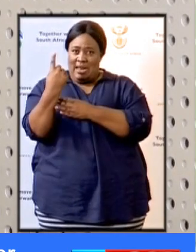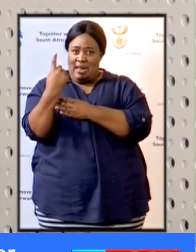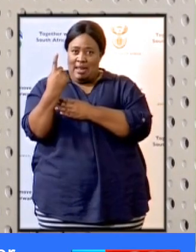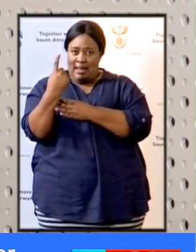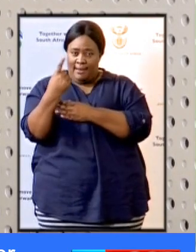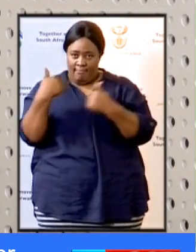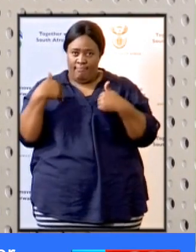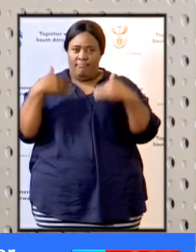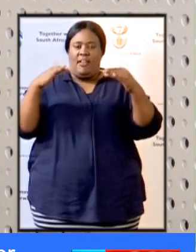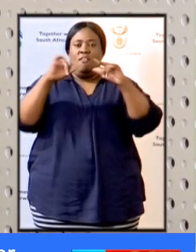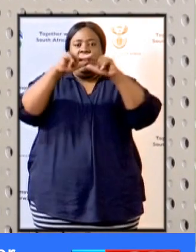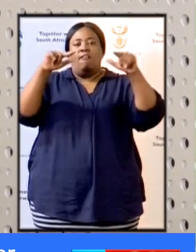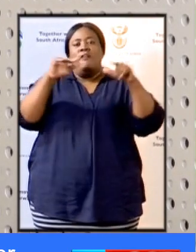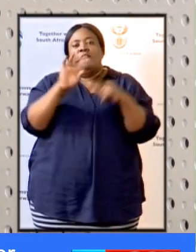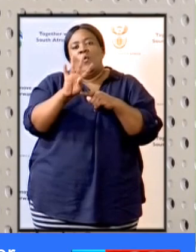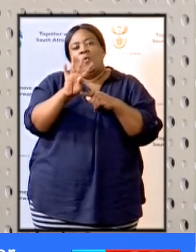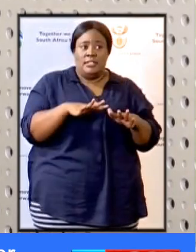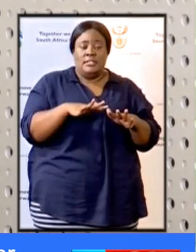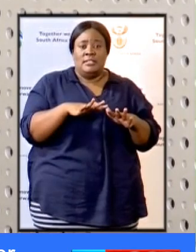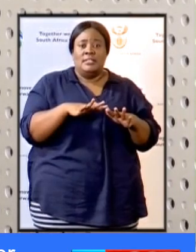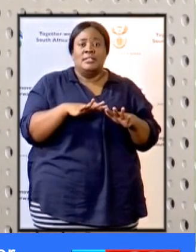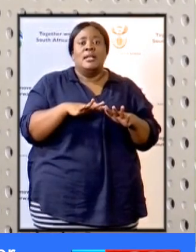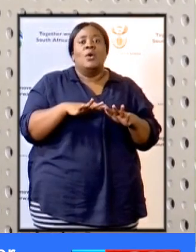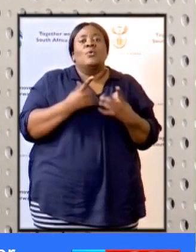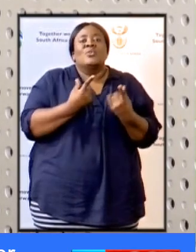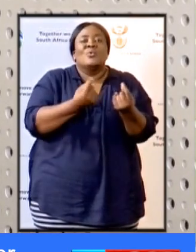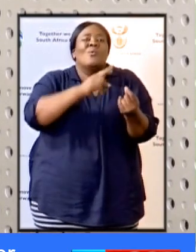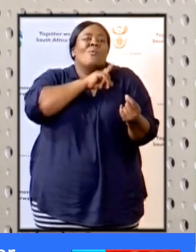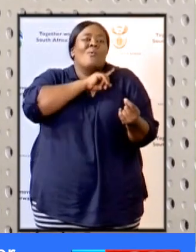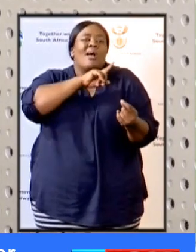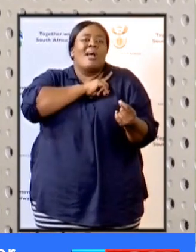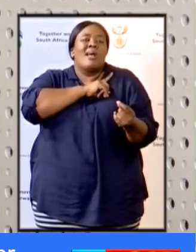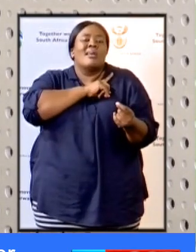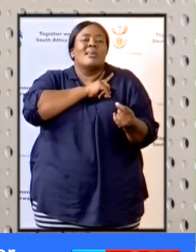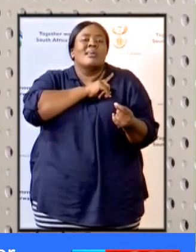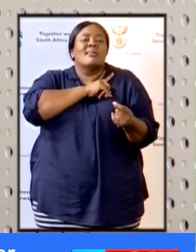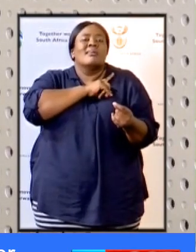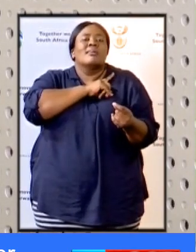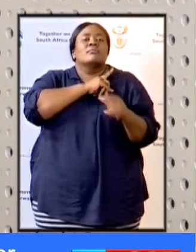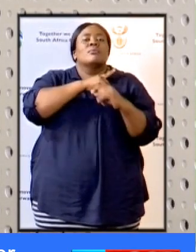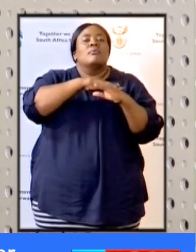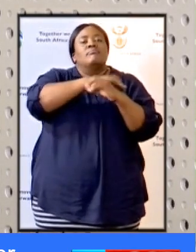the lockdown, as we against this virus,